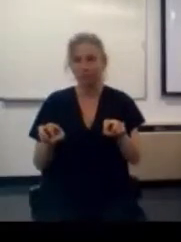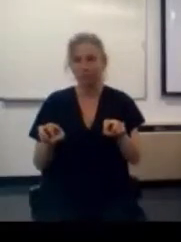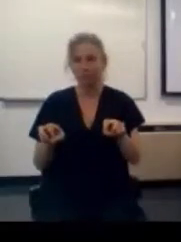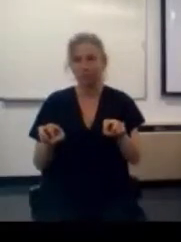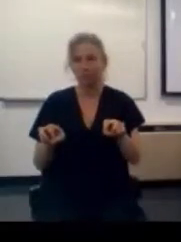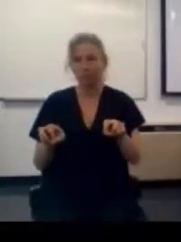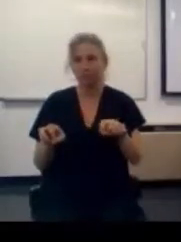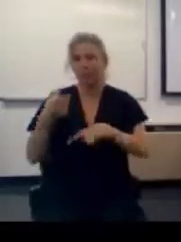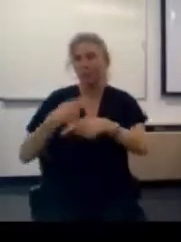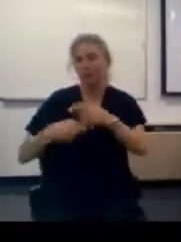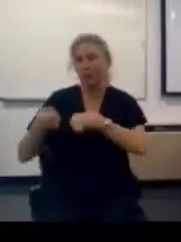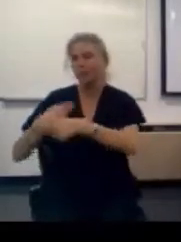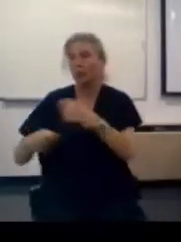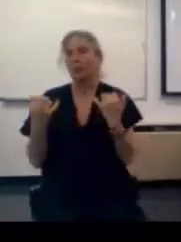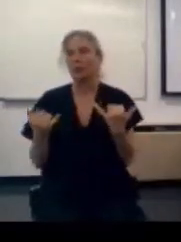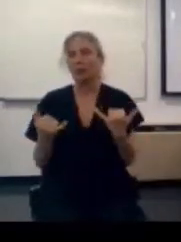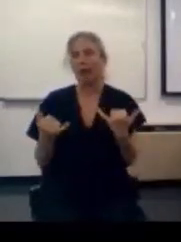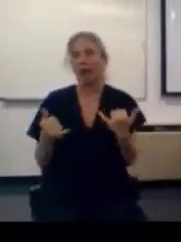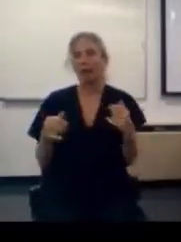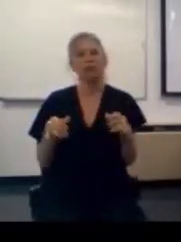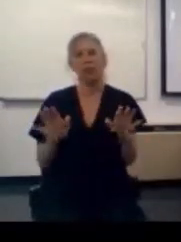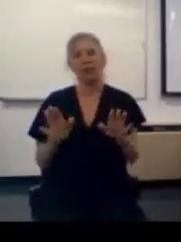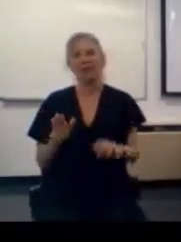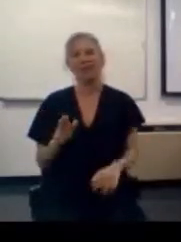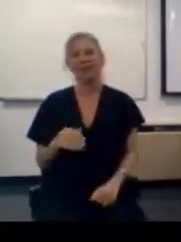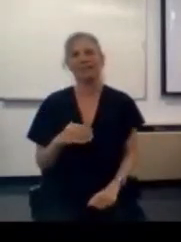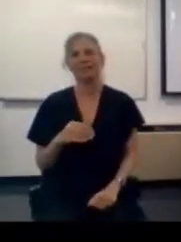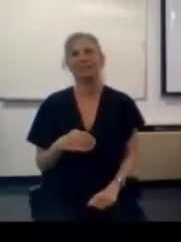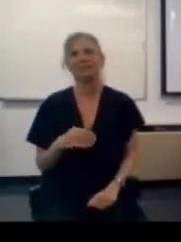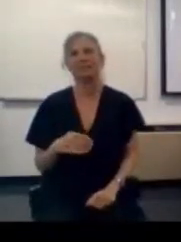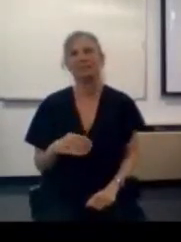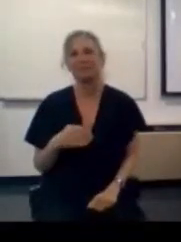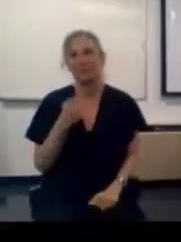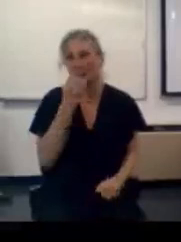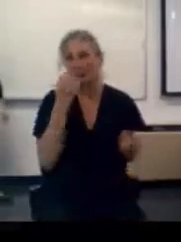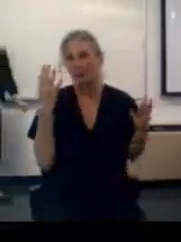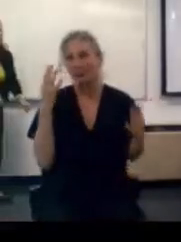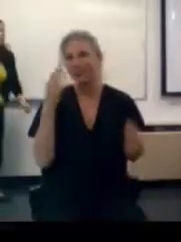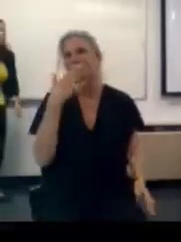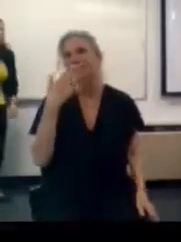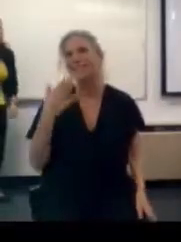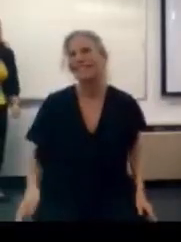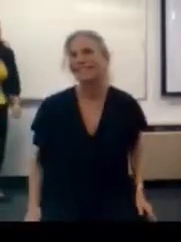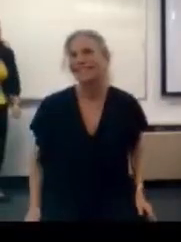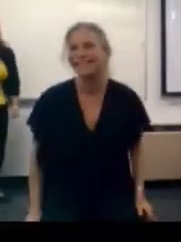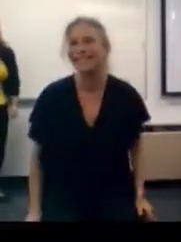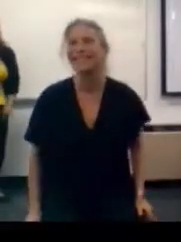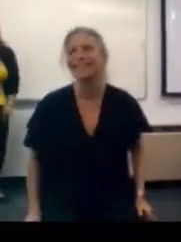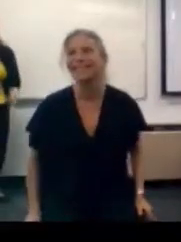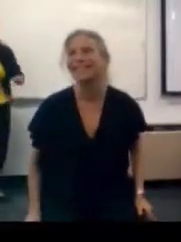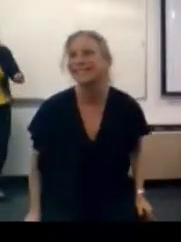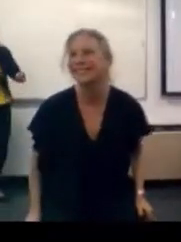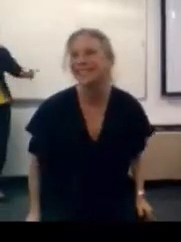Larissa and Jessica.